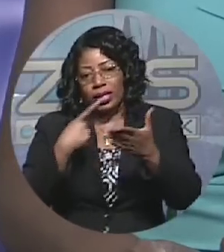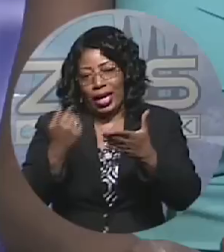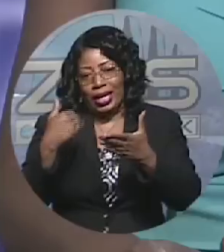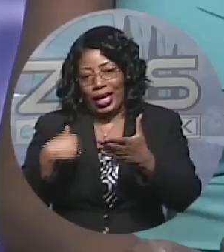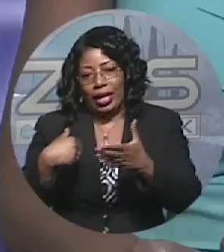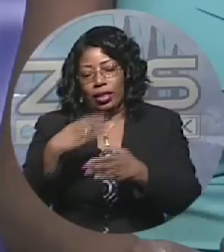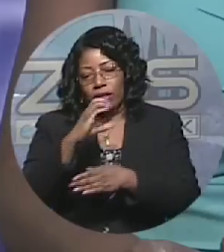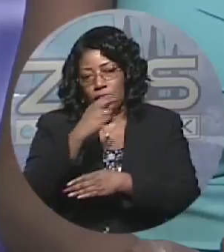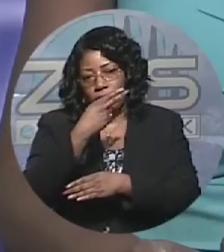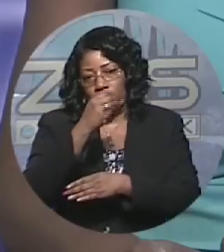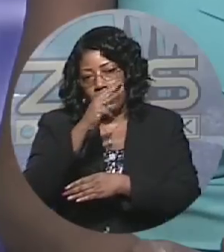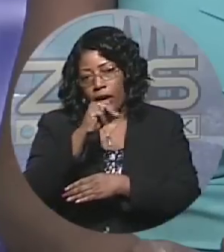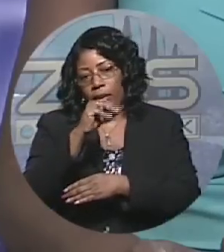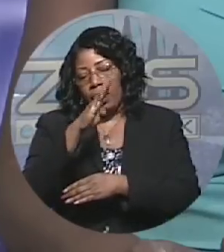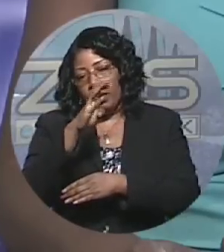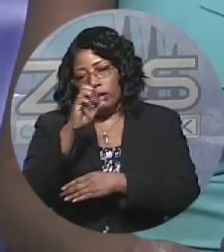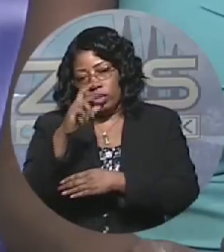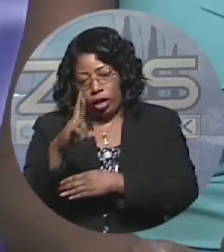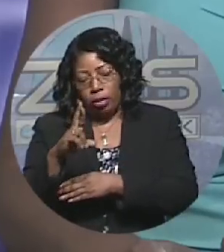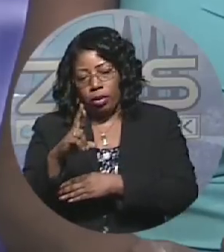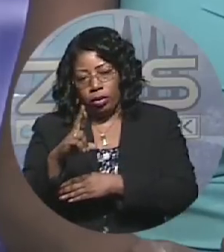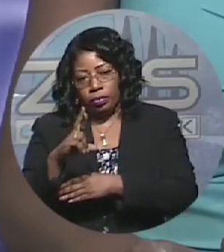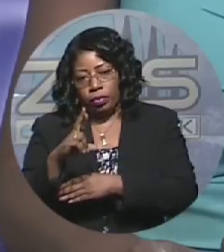judge ordered the Marathon MP to pay